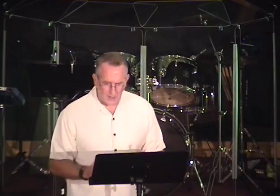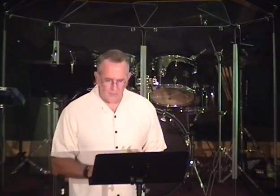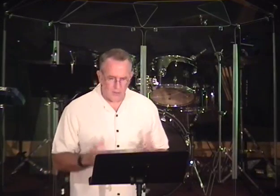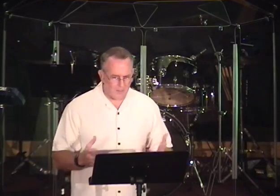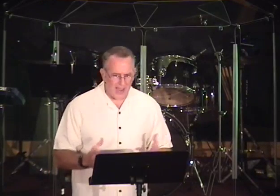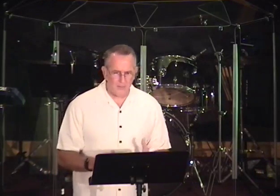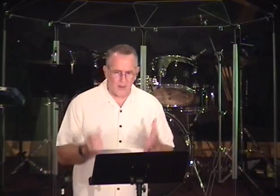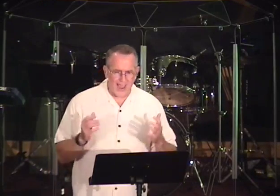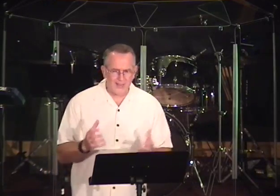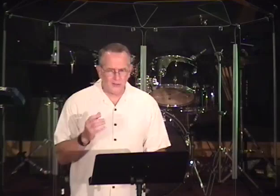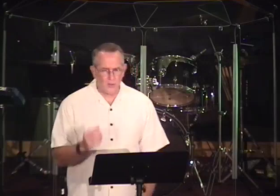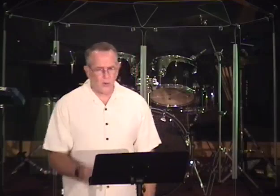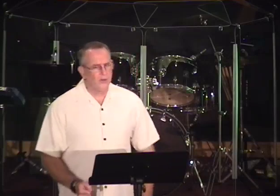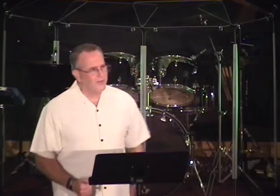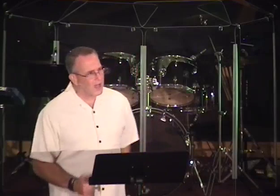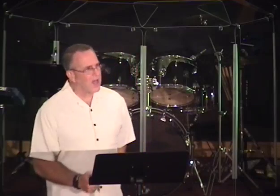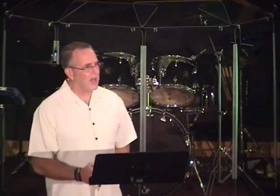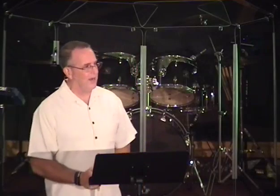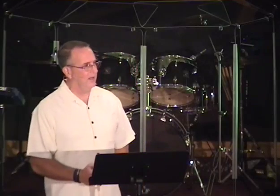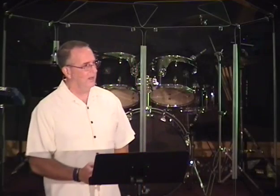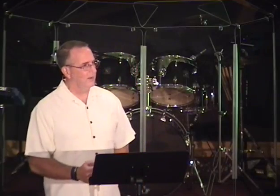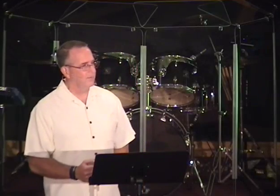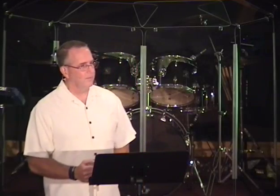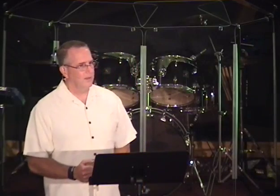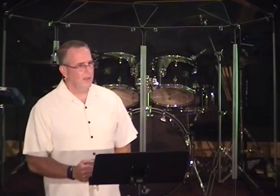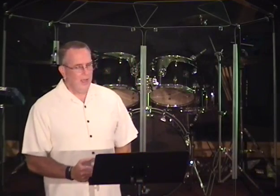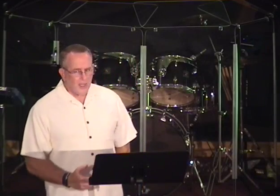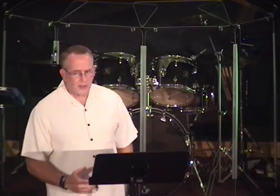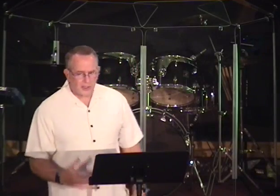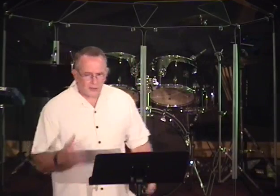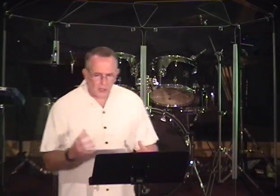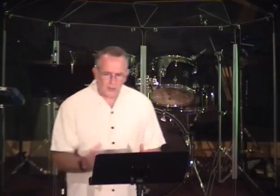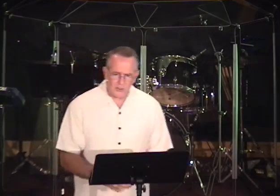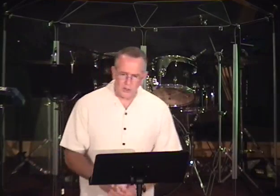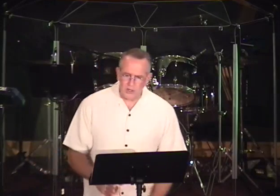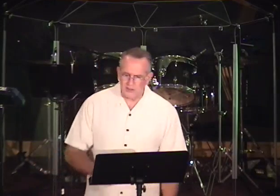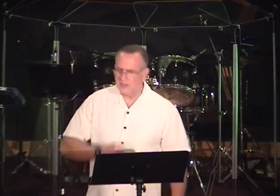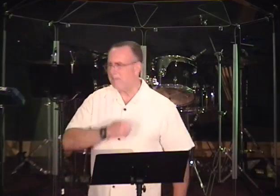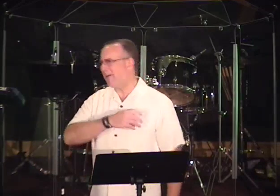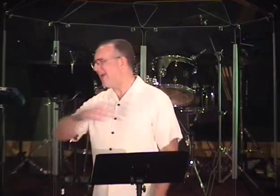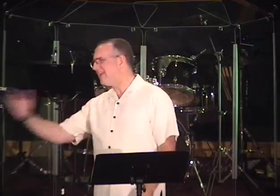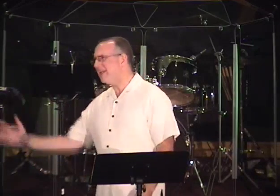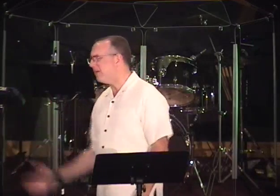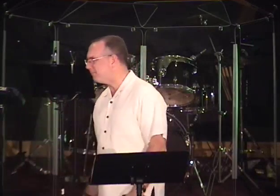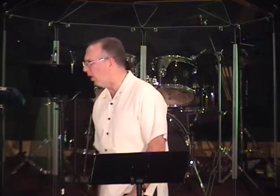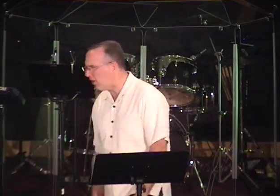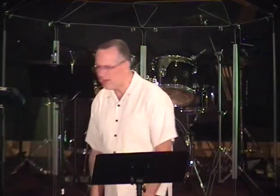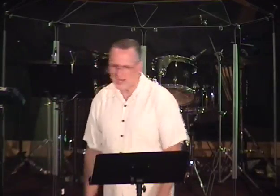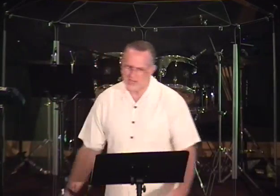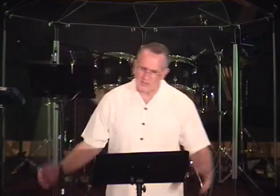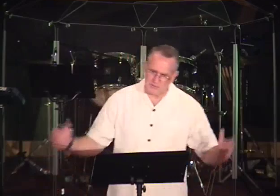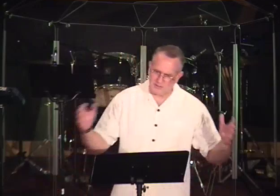respect for the Bible as the word of God. And so they started to encourage the abandoning of party names